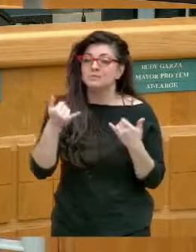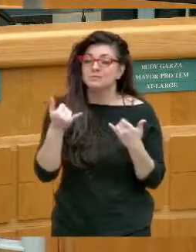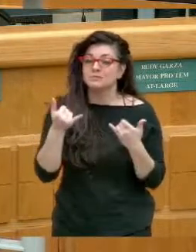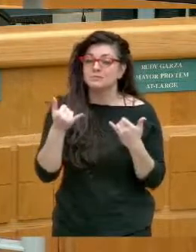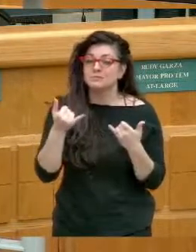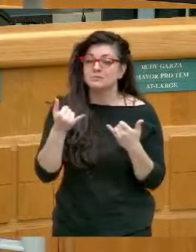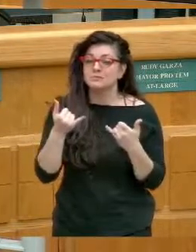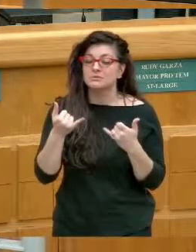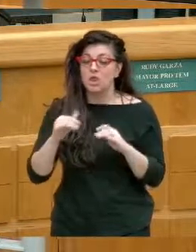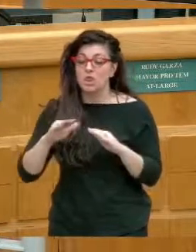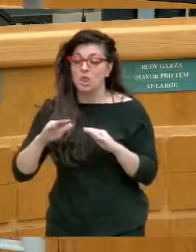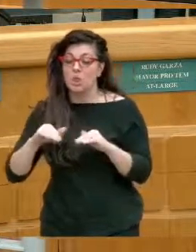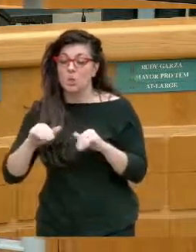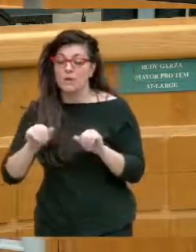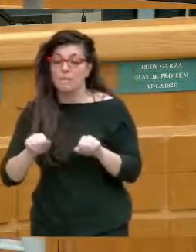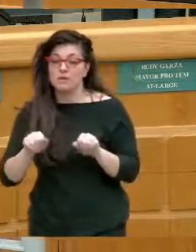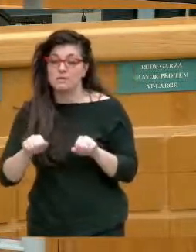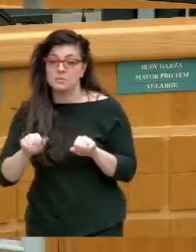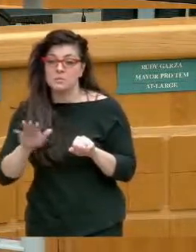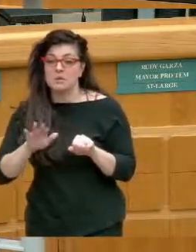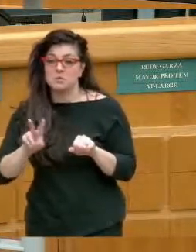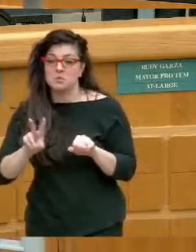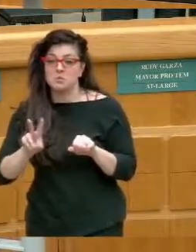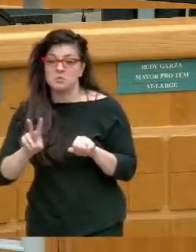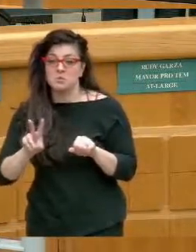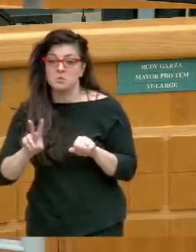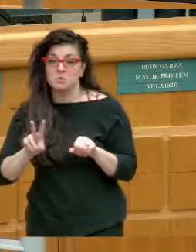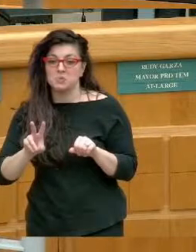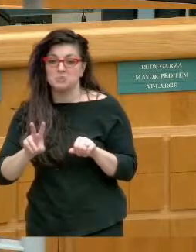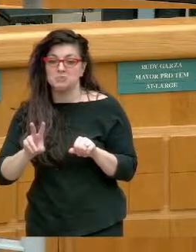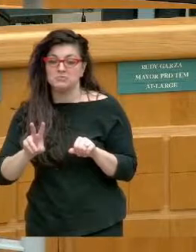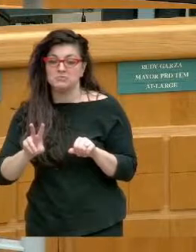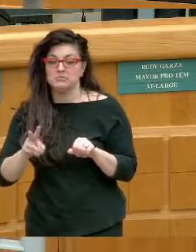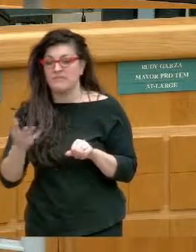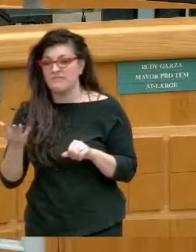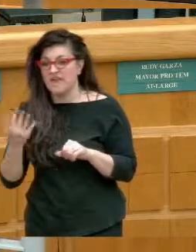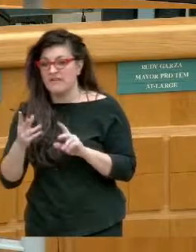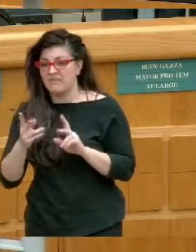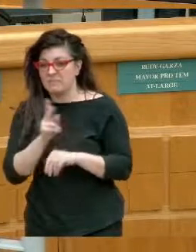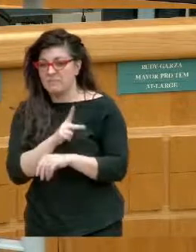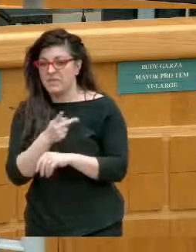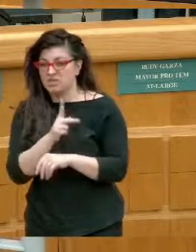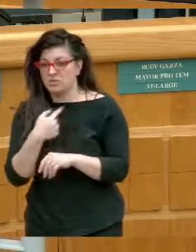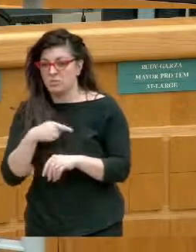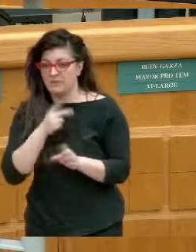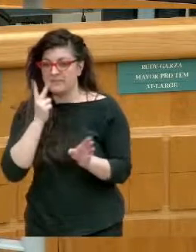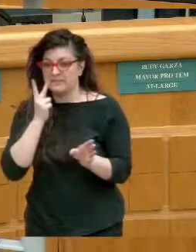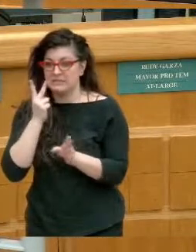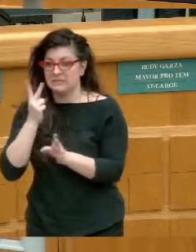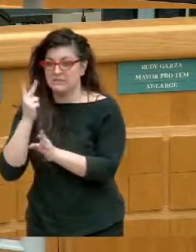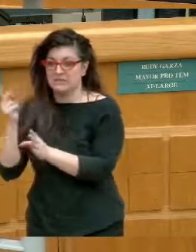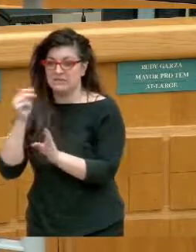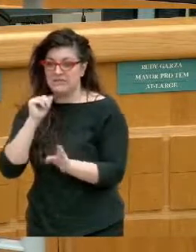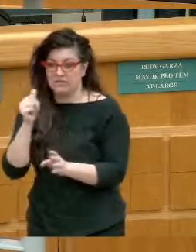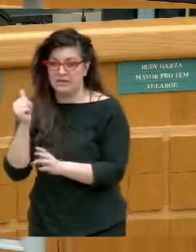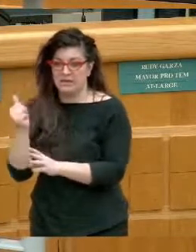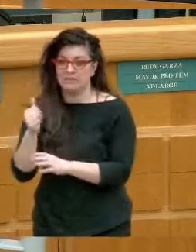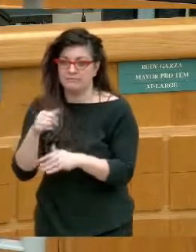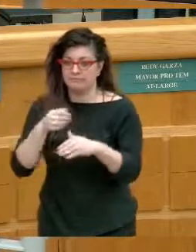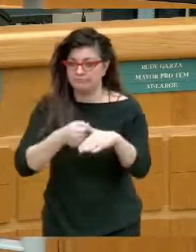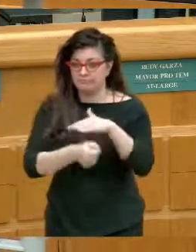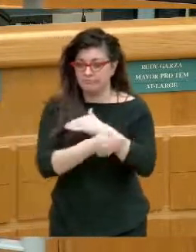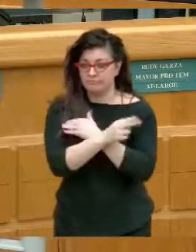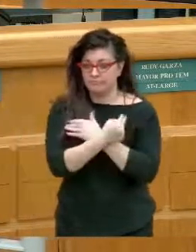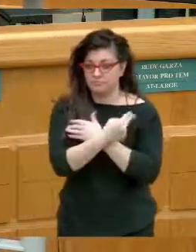and the lower end of the graph would be closer to the 5 patients that we've seen day after day be occupying